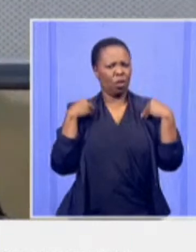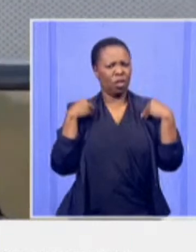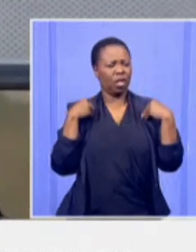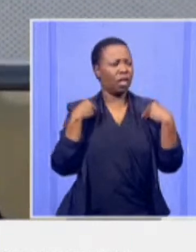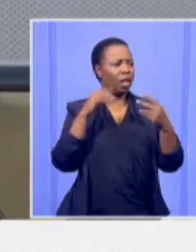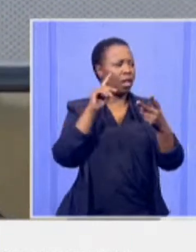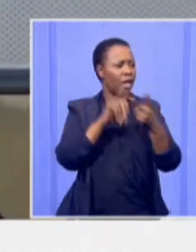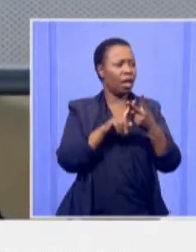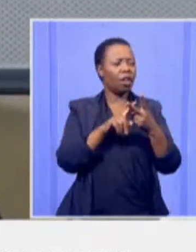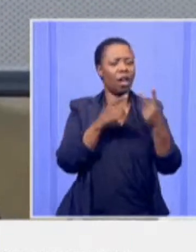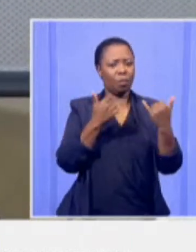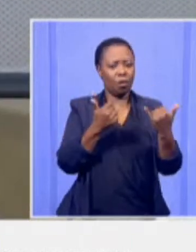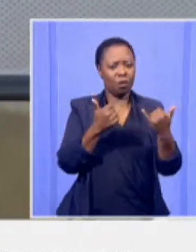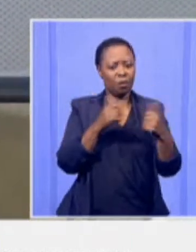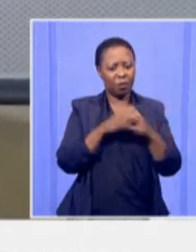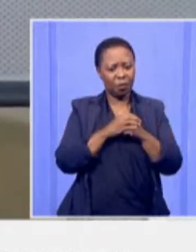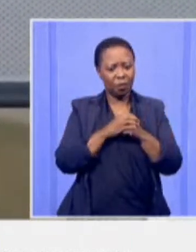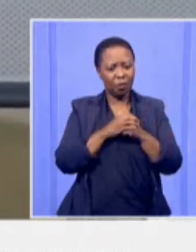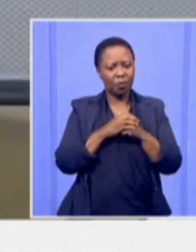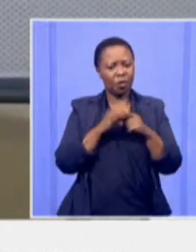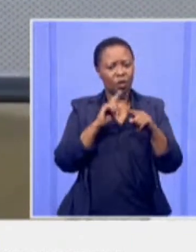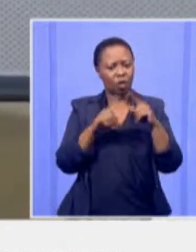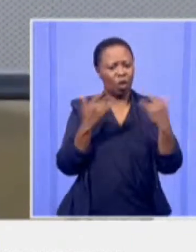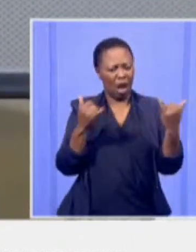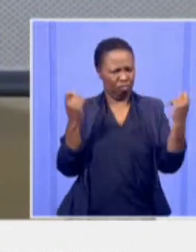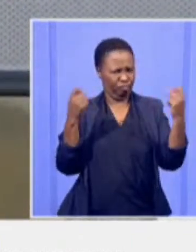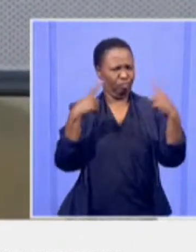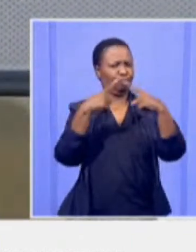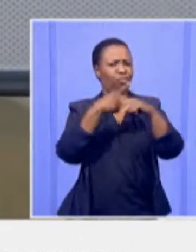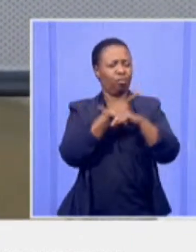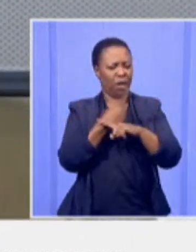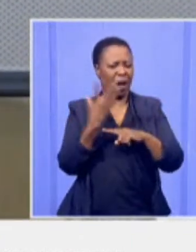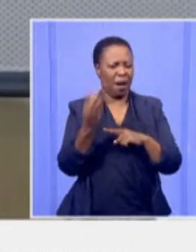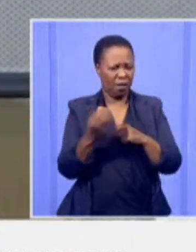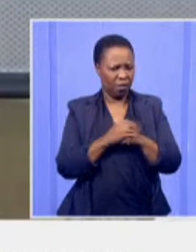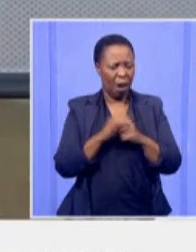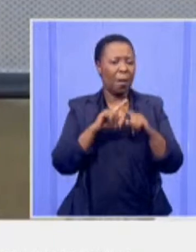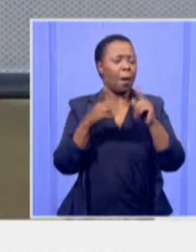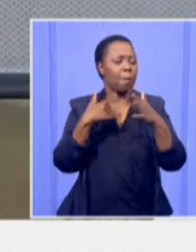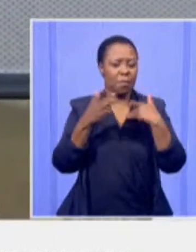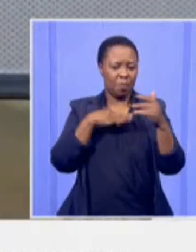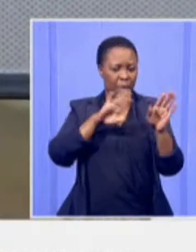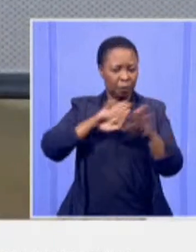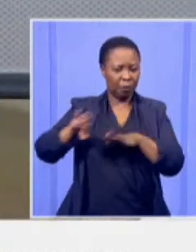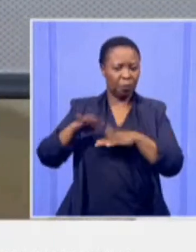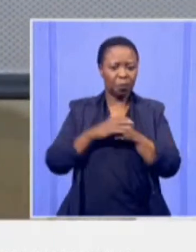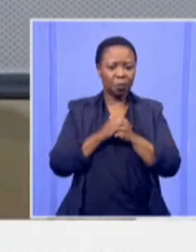times, which is like, it's a serious contradiction. But anyway, so comrades,